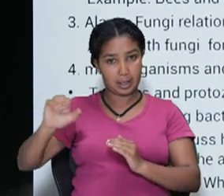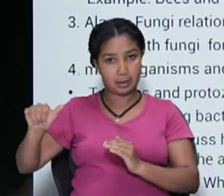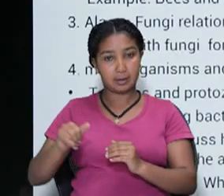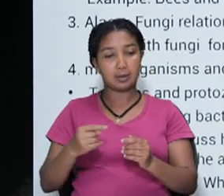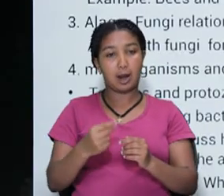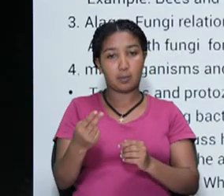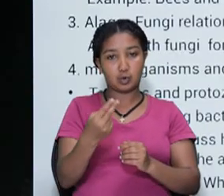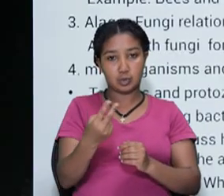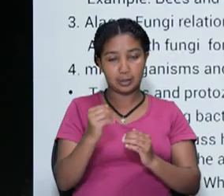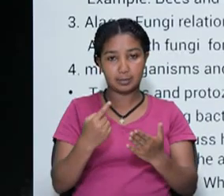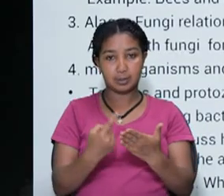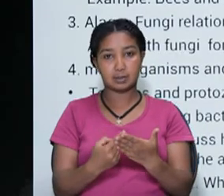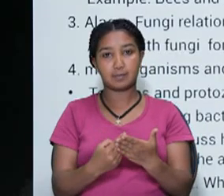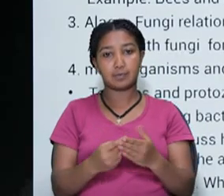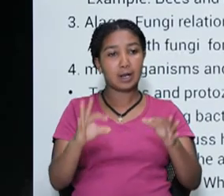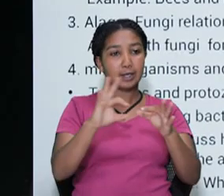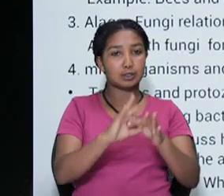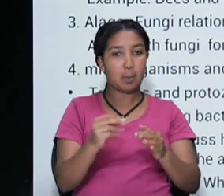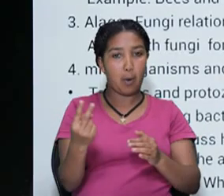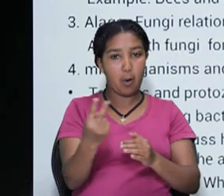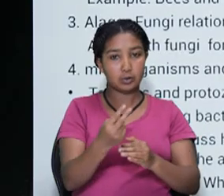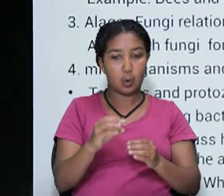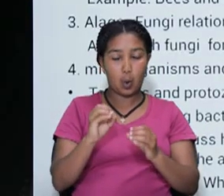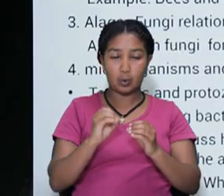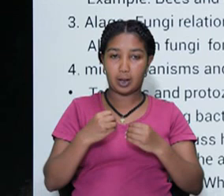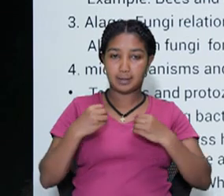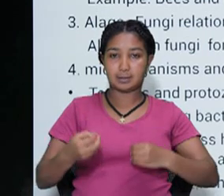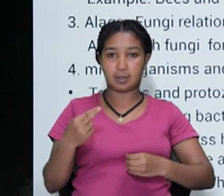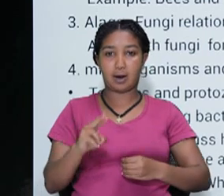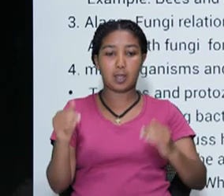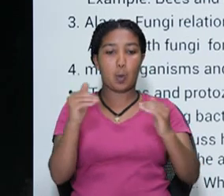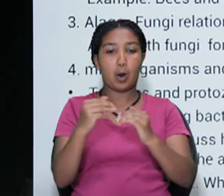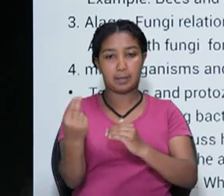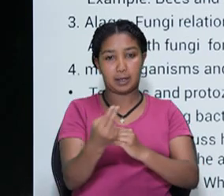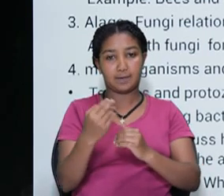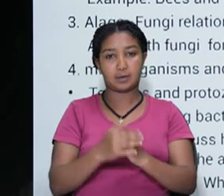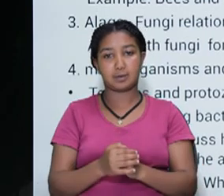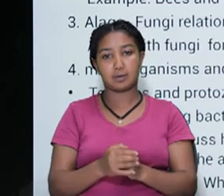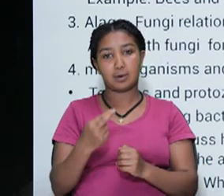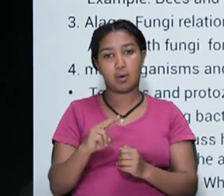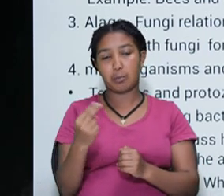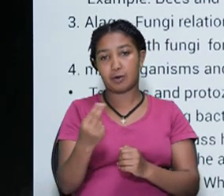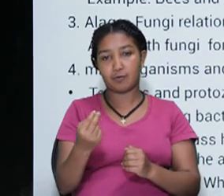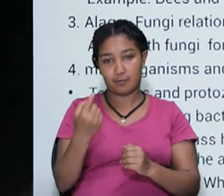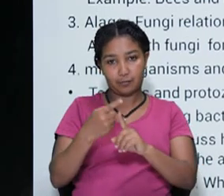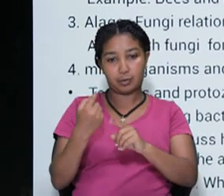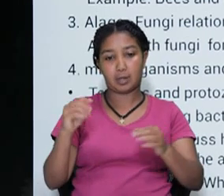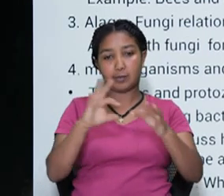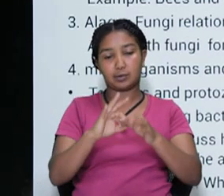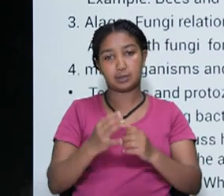other is mutualism. In this relationship, both organisms are equally benefited or benefited from the